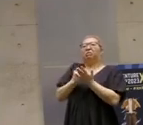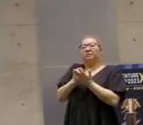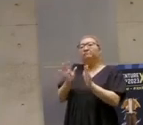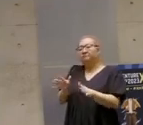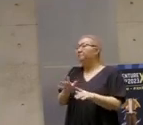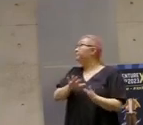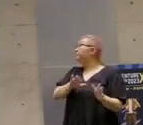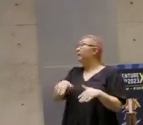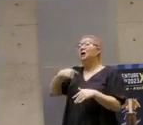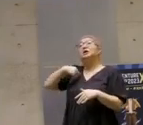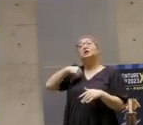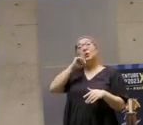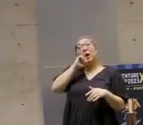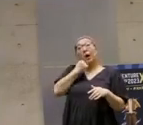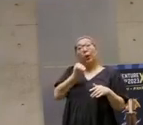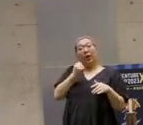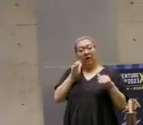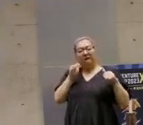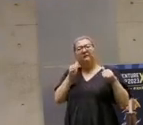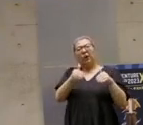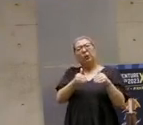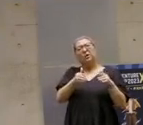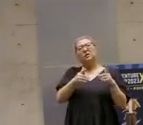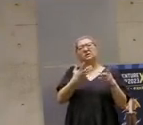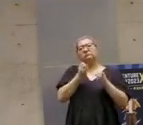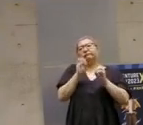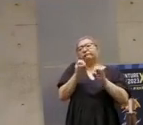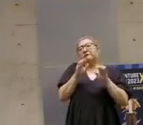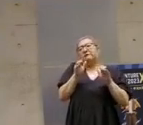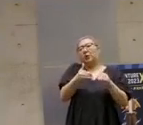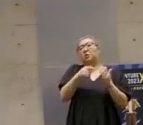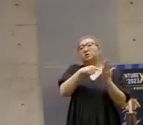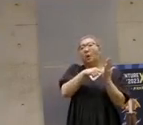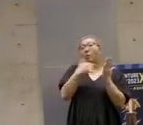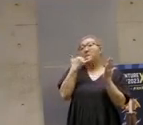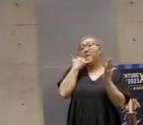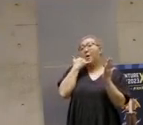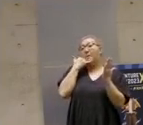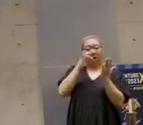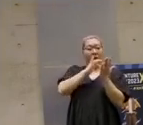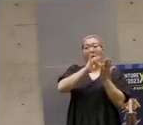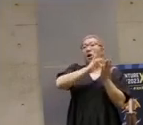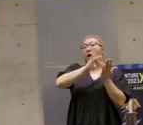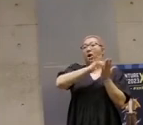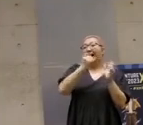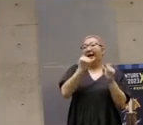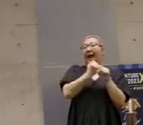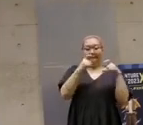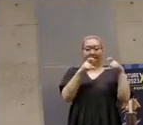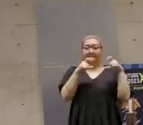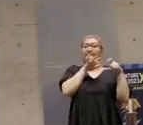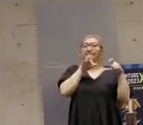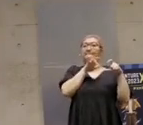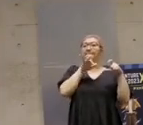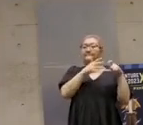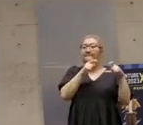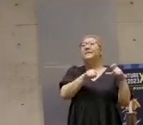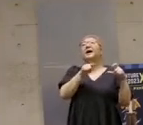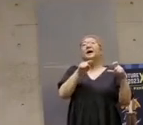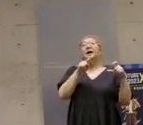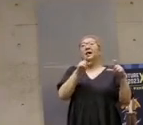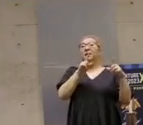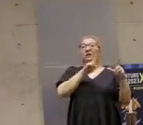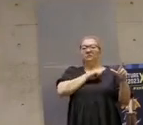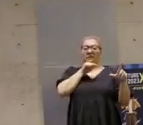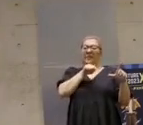the most complex interface, and everything that we learn from that comes across to the PC and across to console.